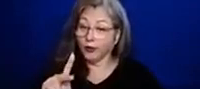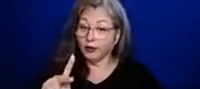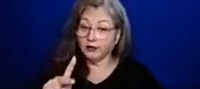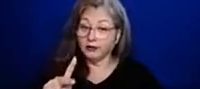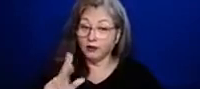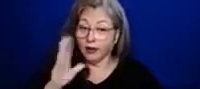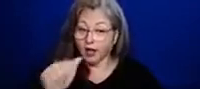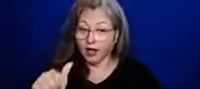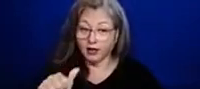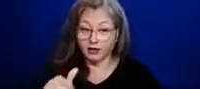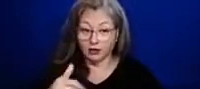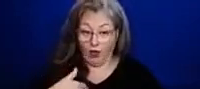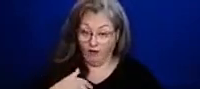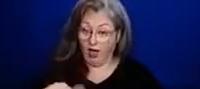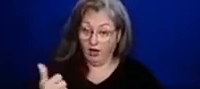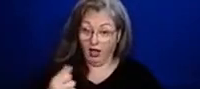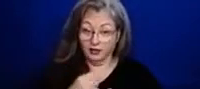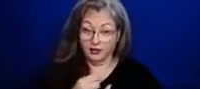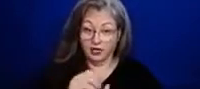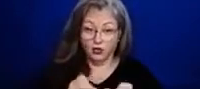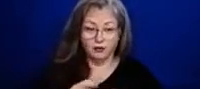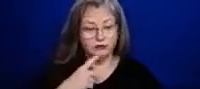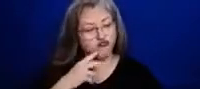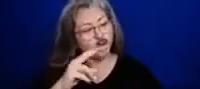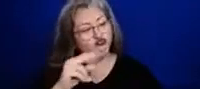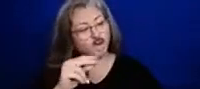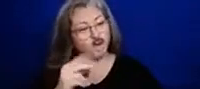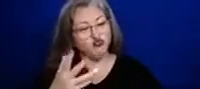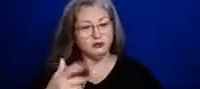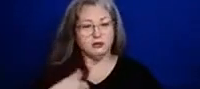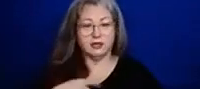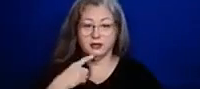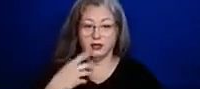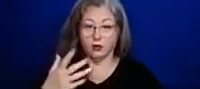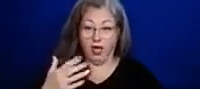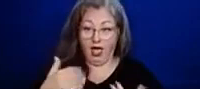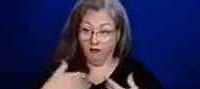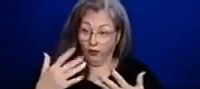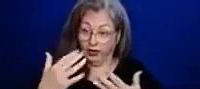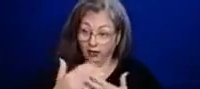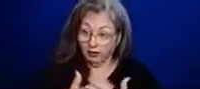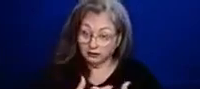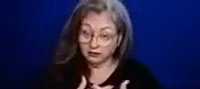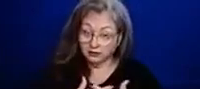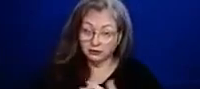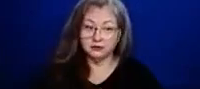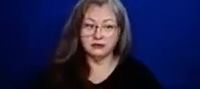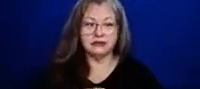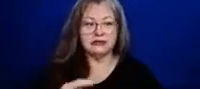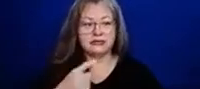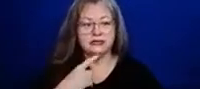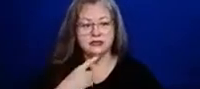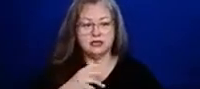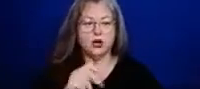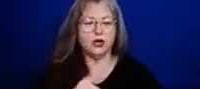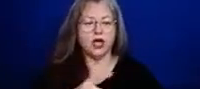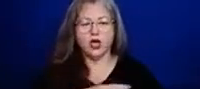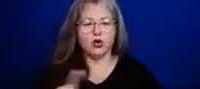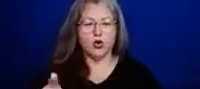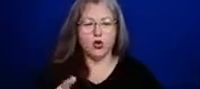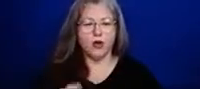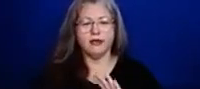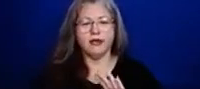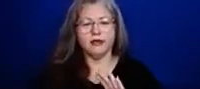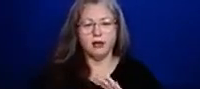there another stamp workshop? And he said, no. And then I said, is there a waiting list? And he said, okay, go and